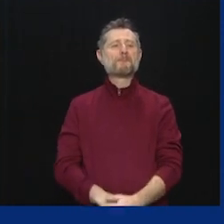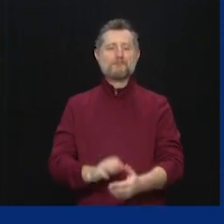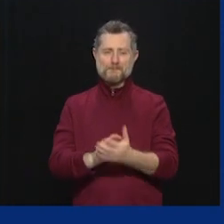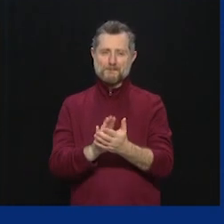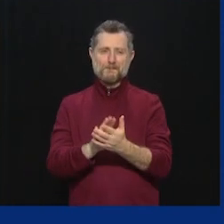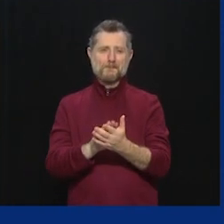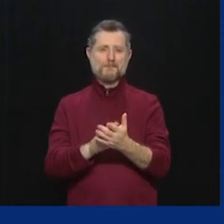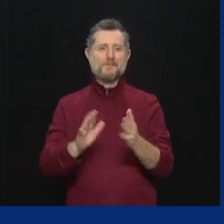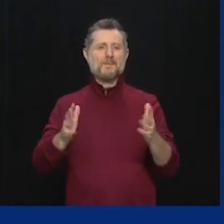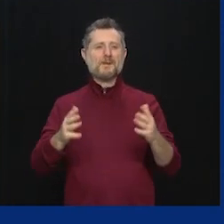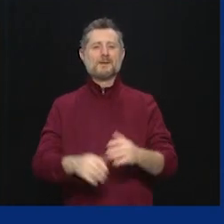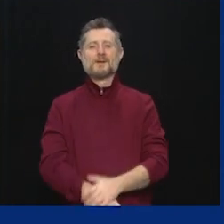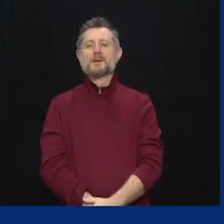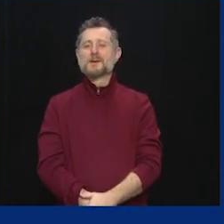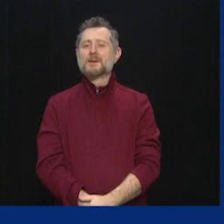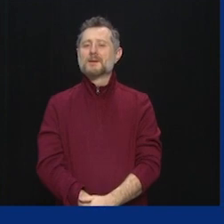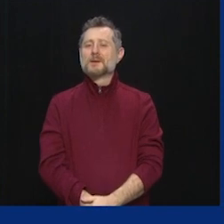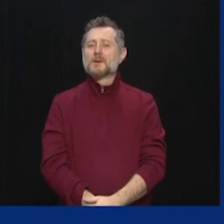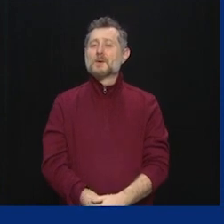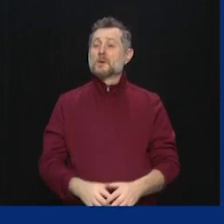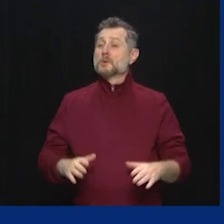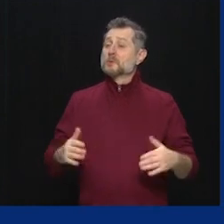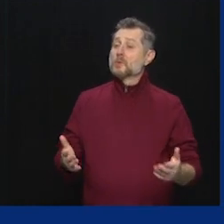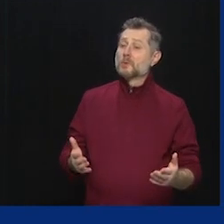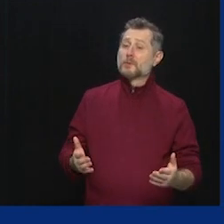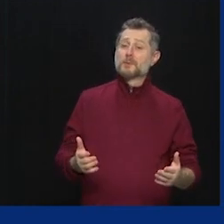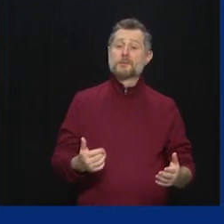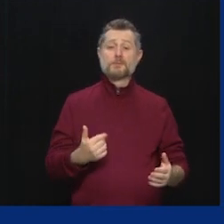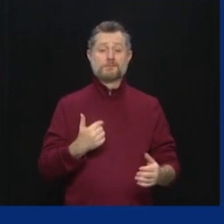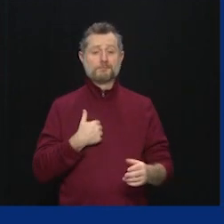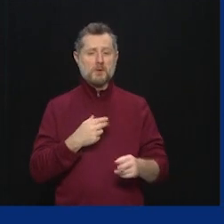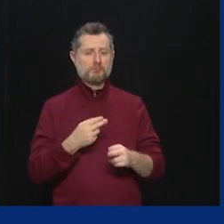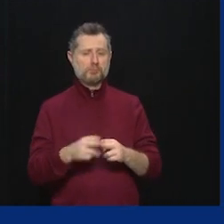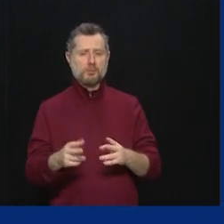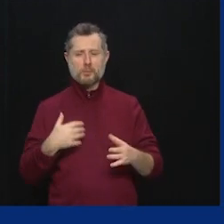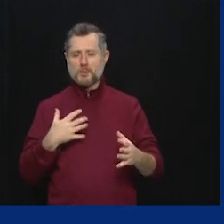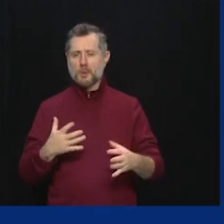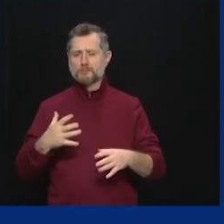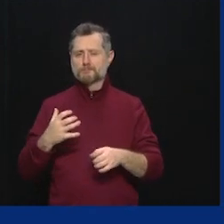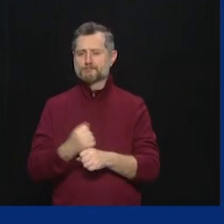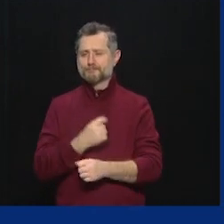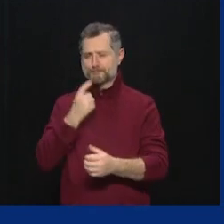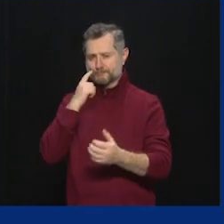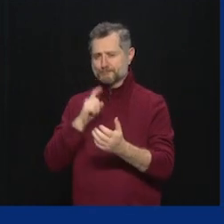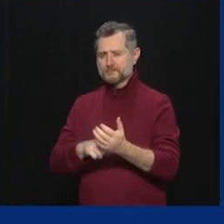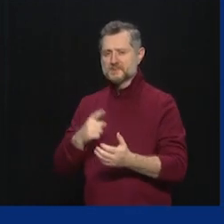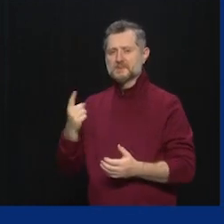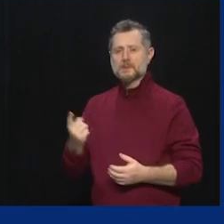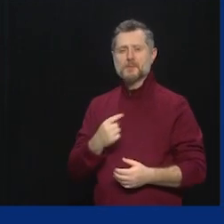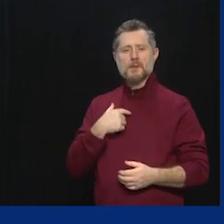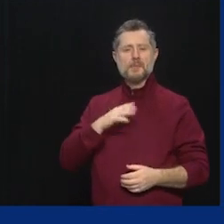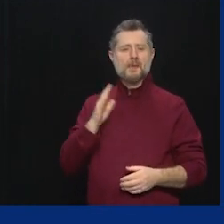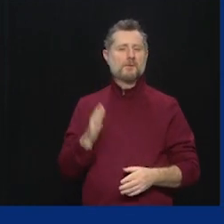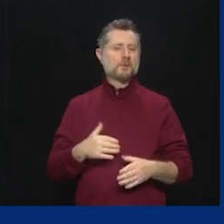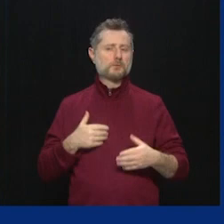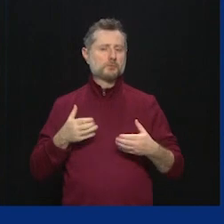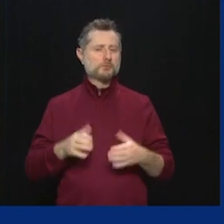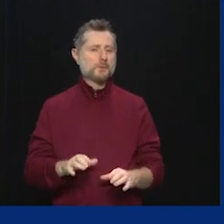Now just quickly exercise a point of privilege. I want to acknowledge somebody. I never get a chance to do this. My son Greg is here, Greg Law.